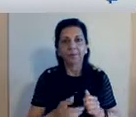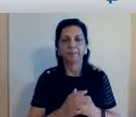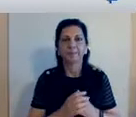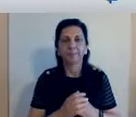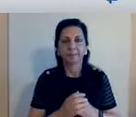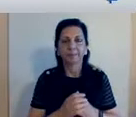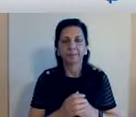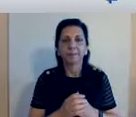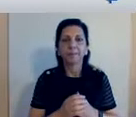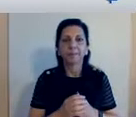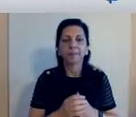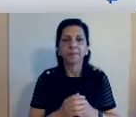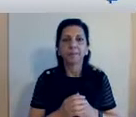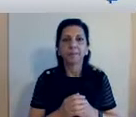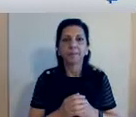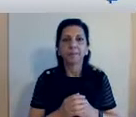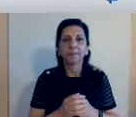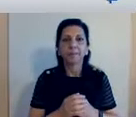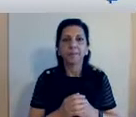and care system.